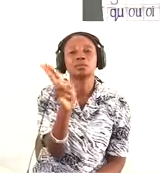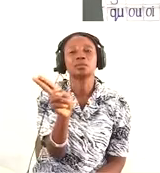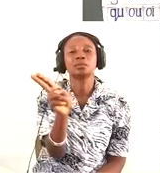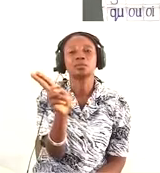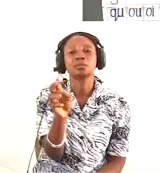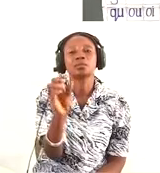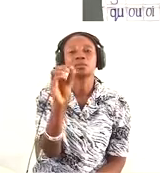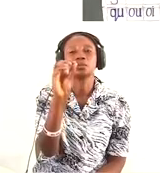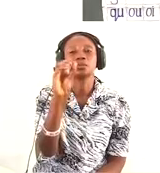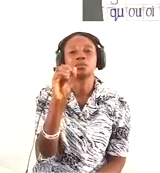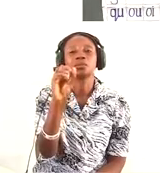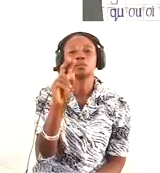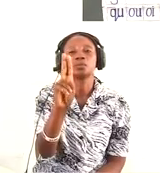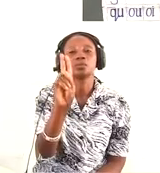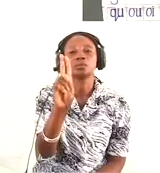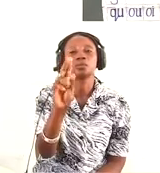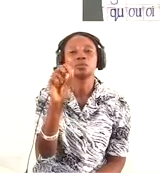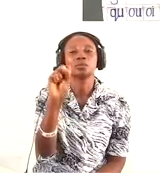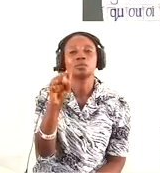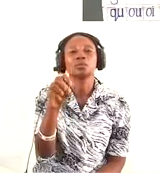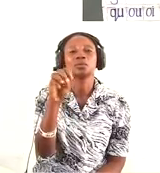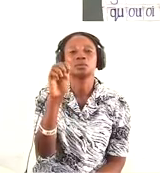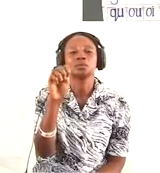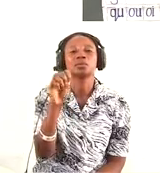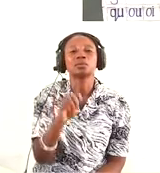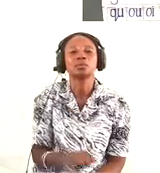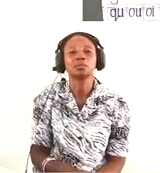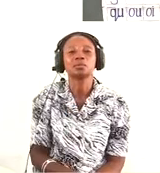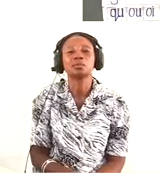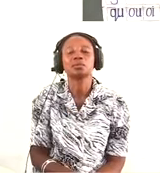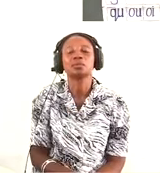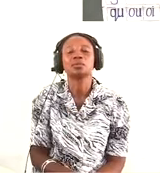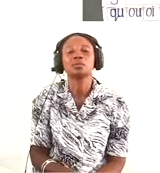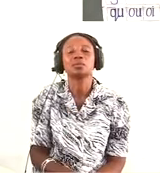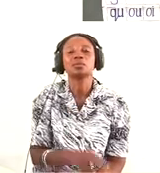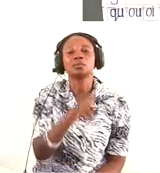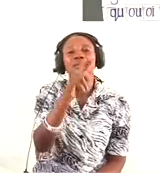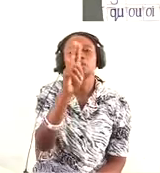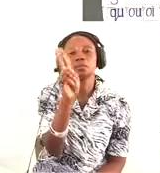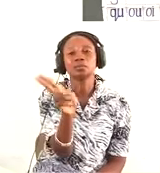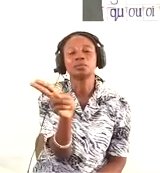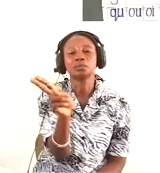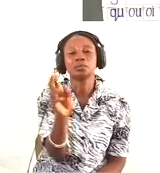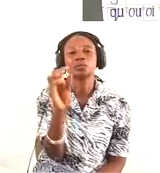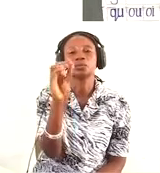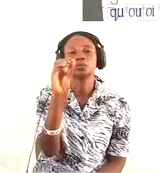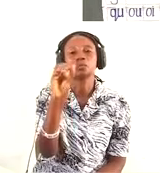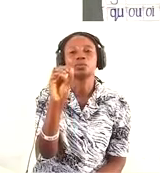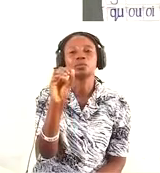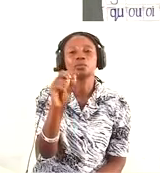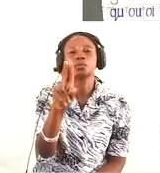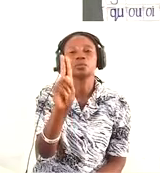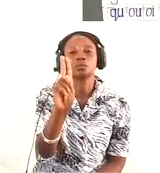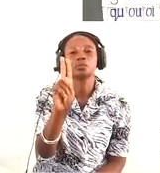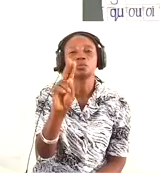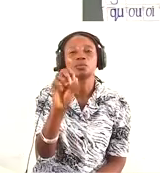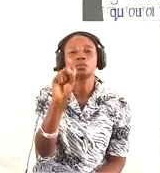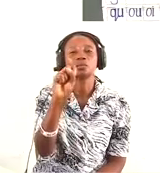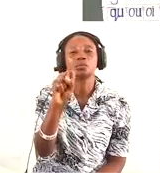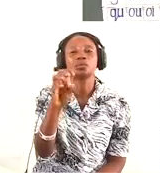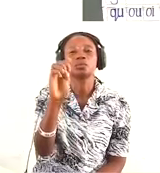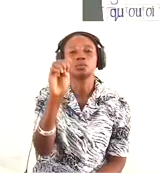house. Where will it go? Here it goes. And this is a house. What is it?